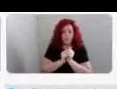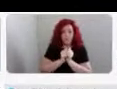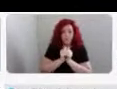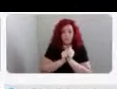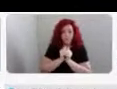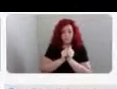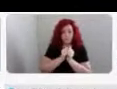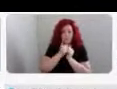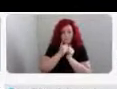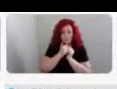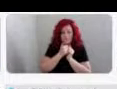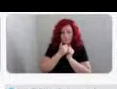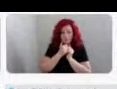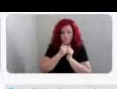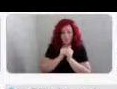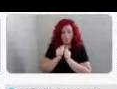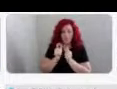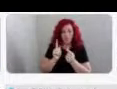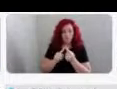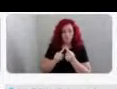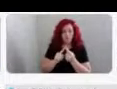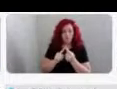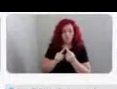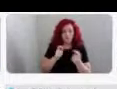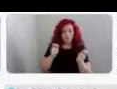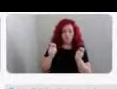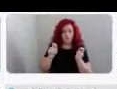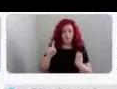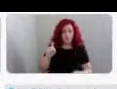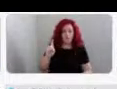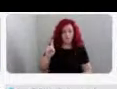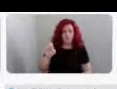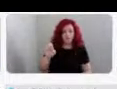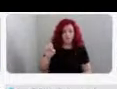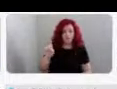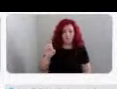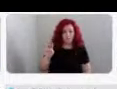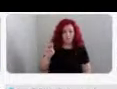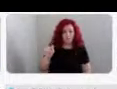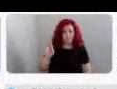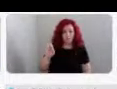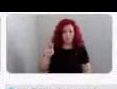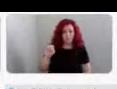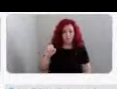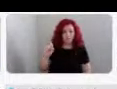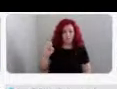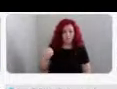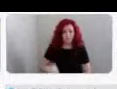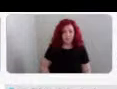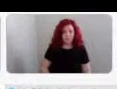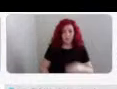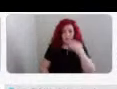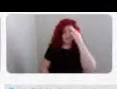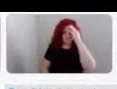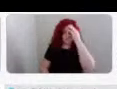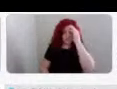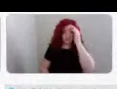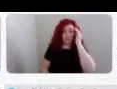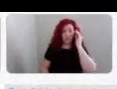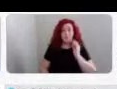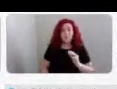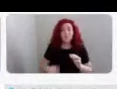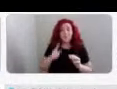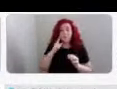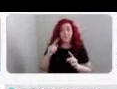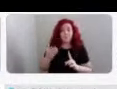in order to mitigate extremism when districts do not reflect balanced political